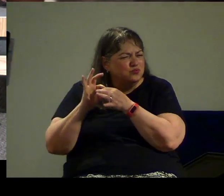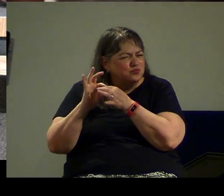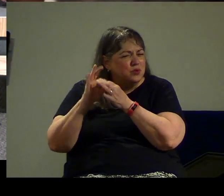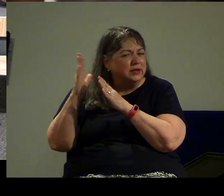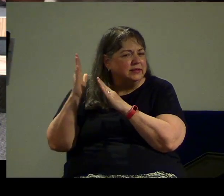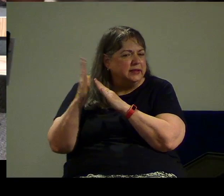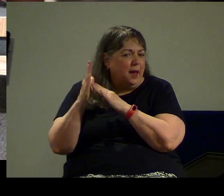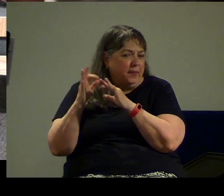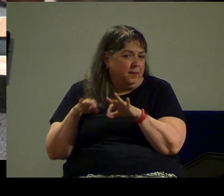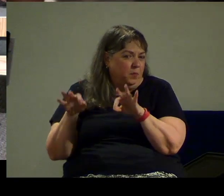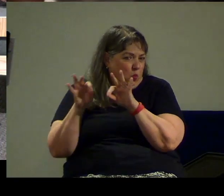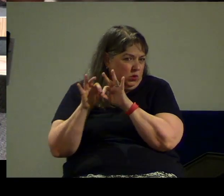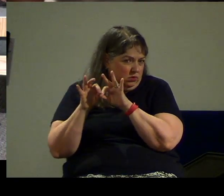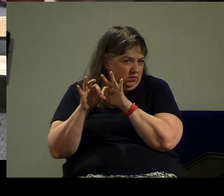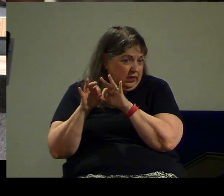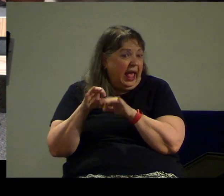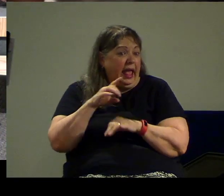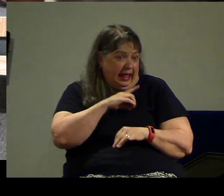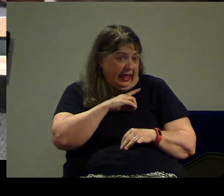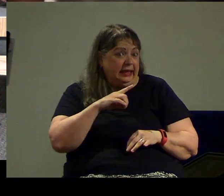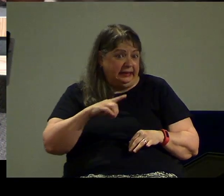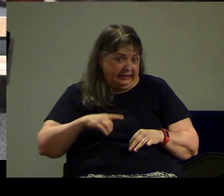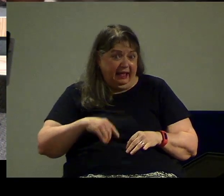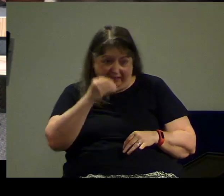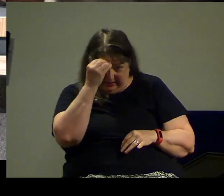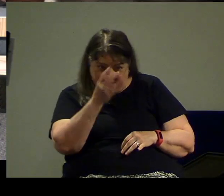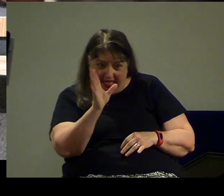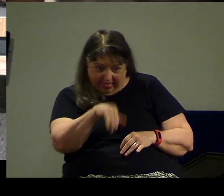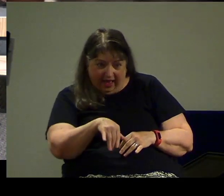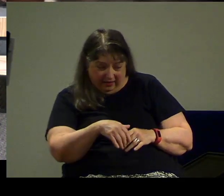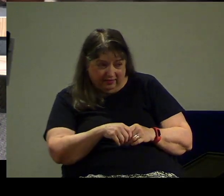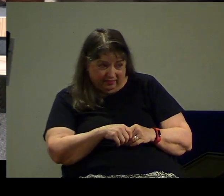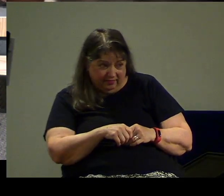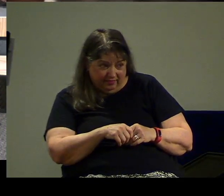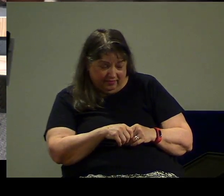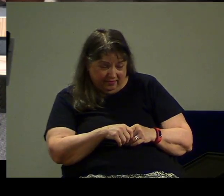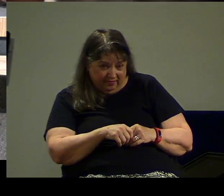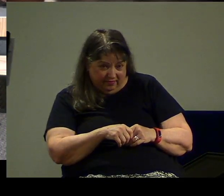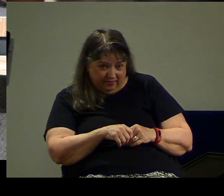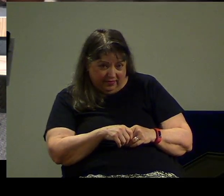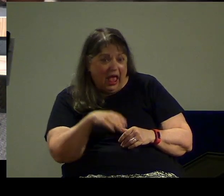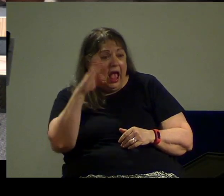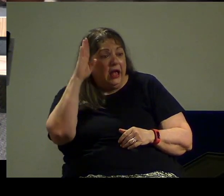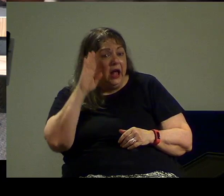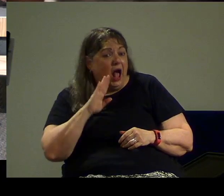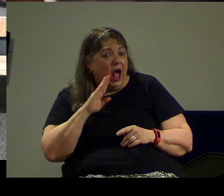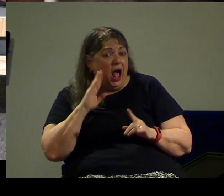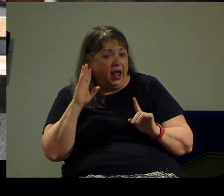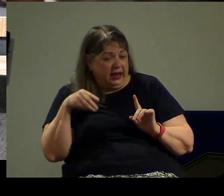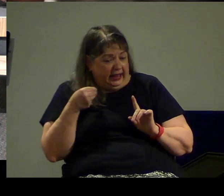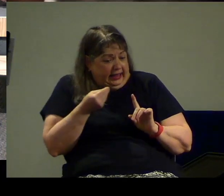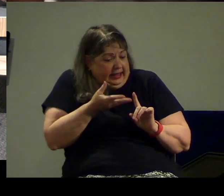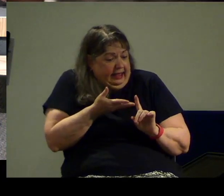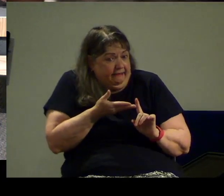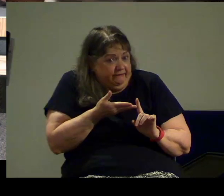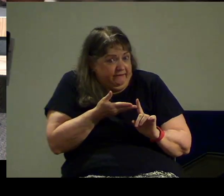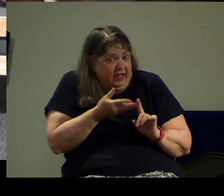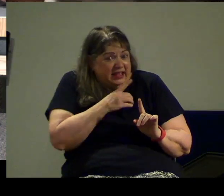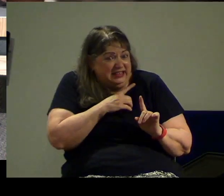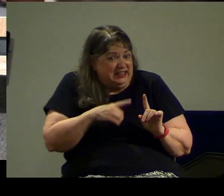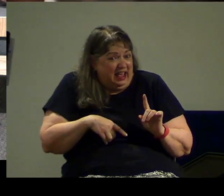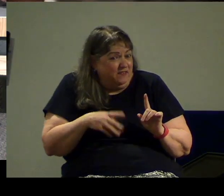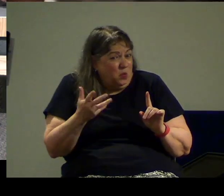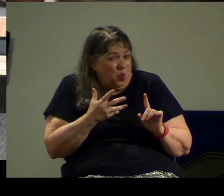David had that relationship with Lord. And God had given David victory